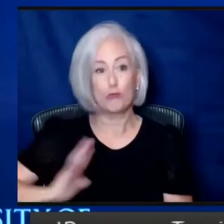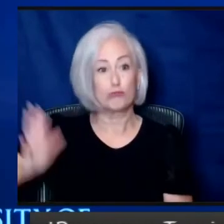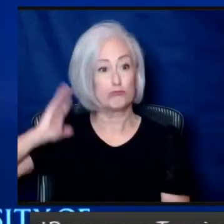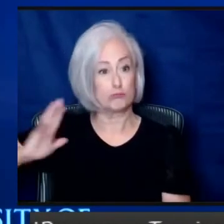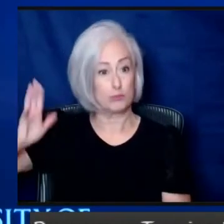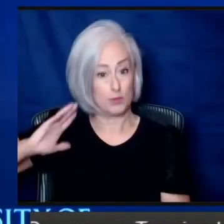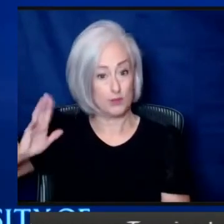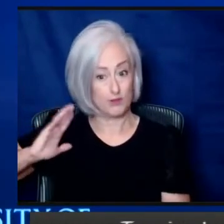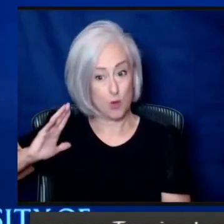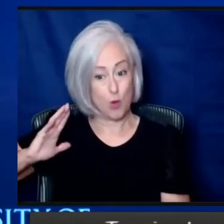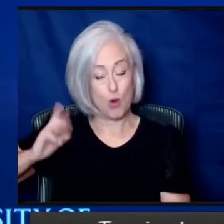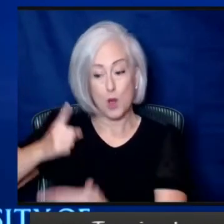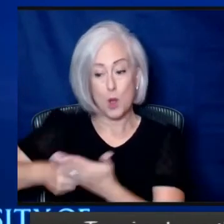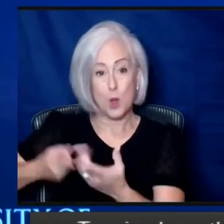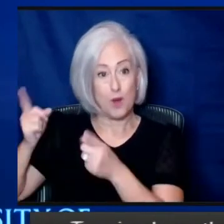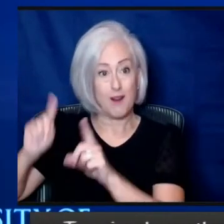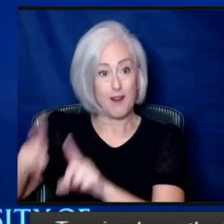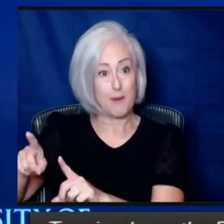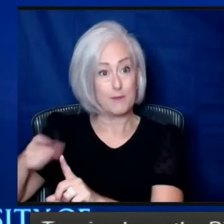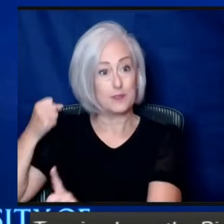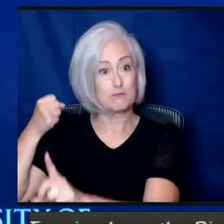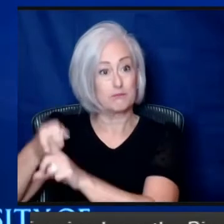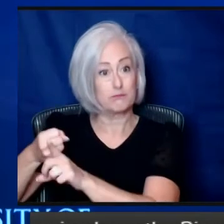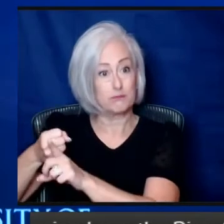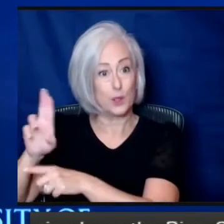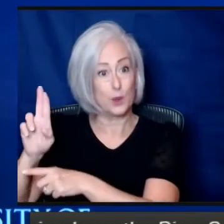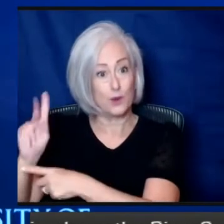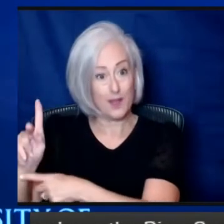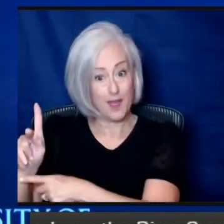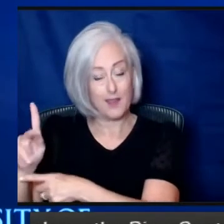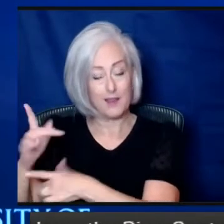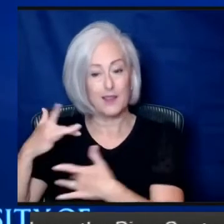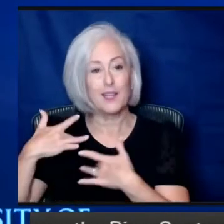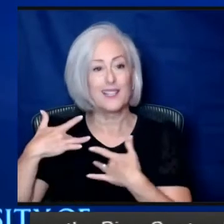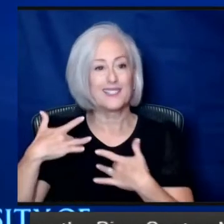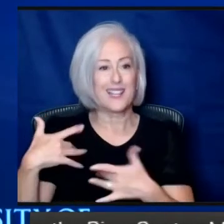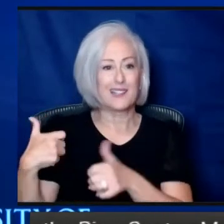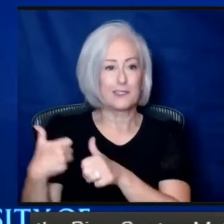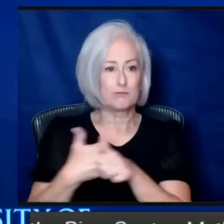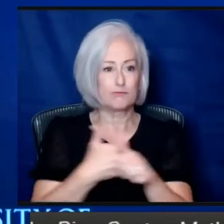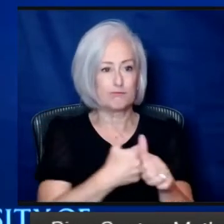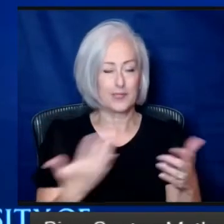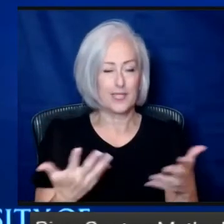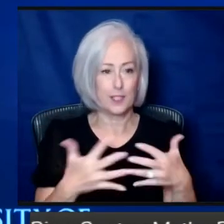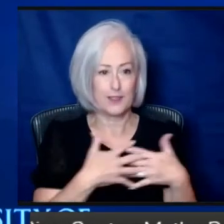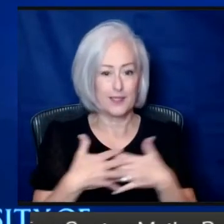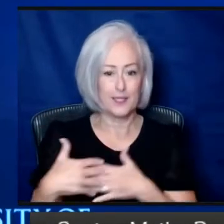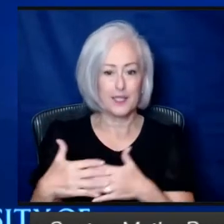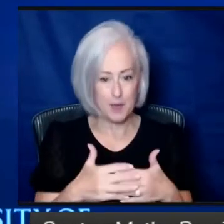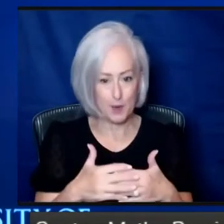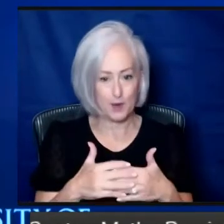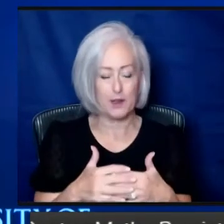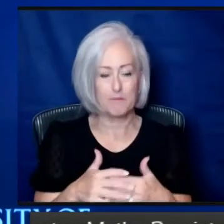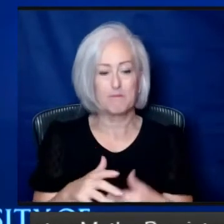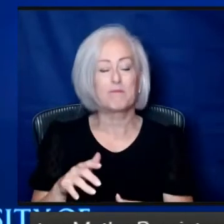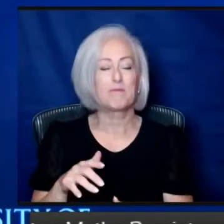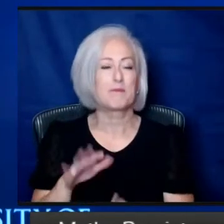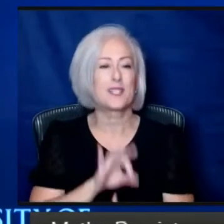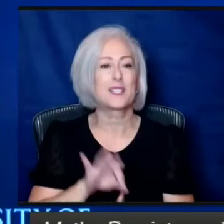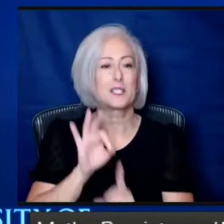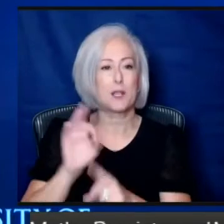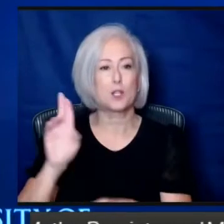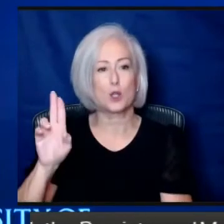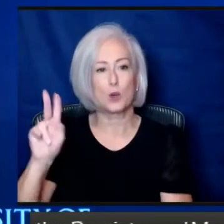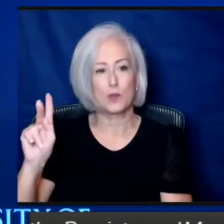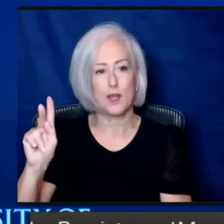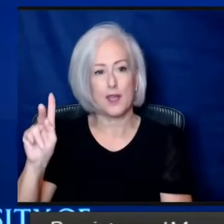we have followed suit with some of those other countries, such as the UK and South Africa. So I believe we're hoping for that now. But